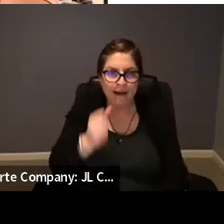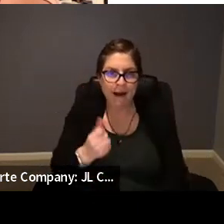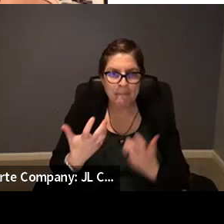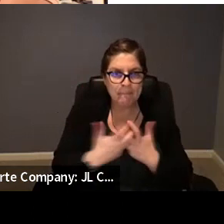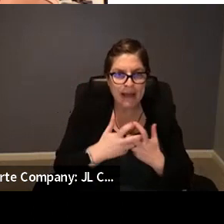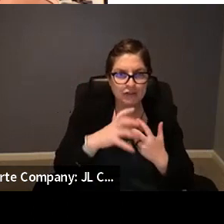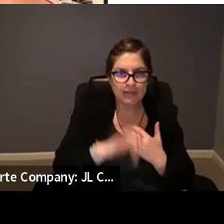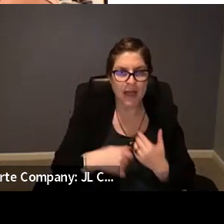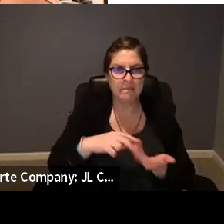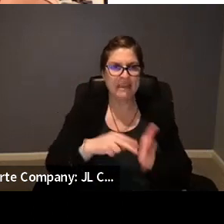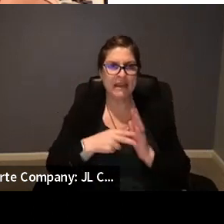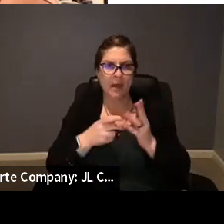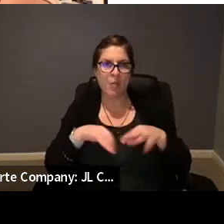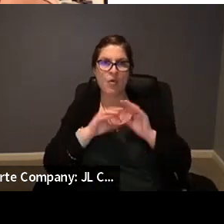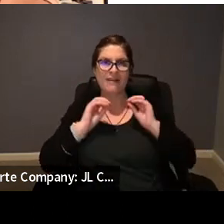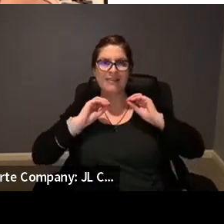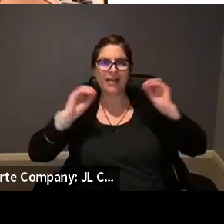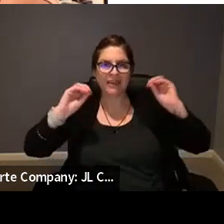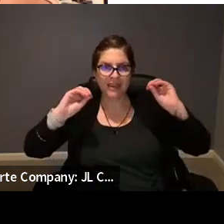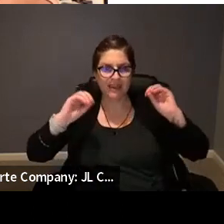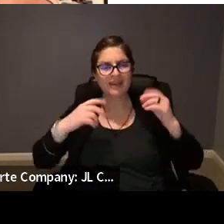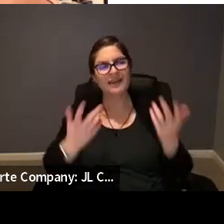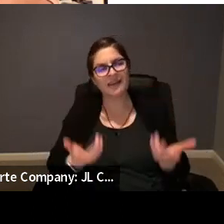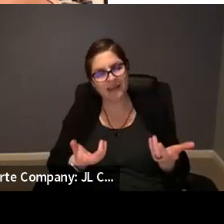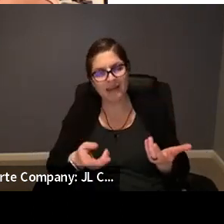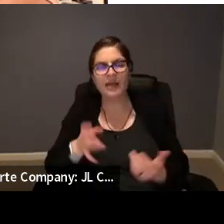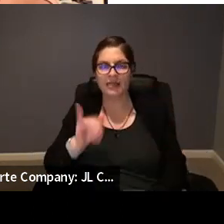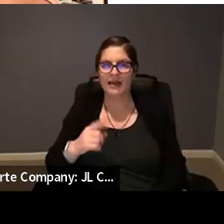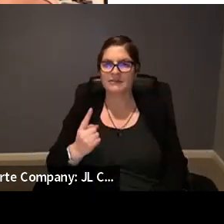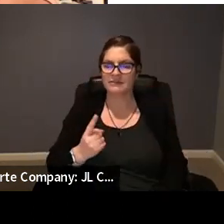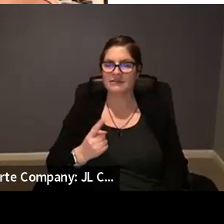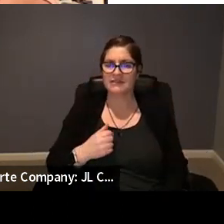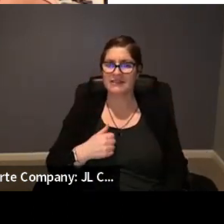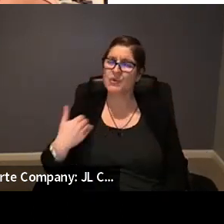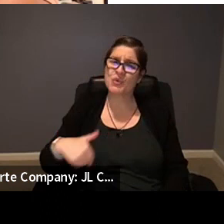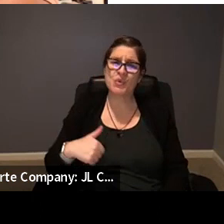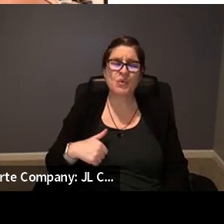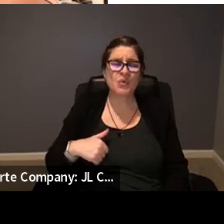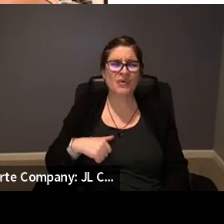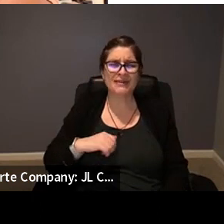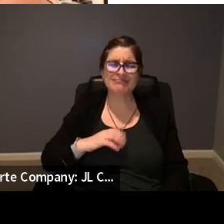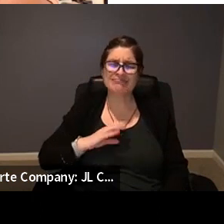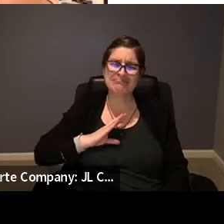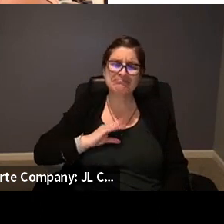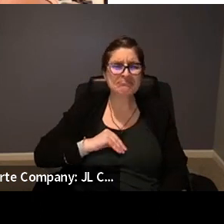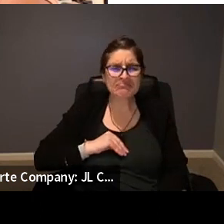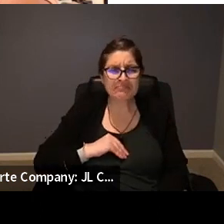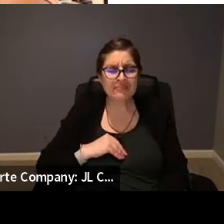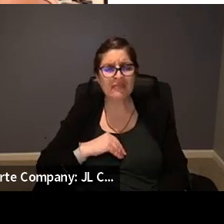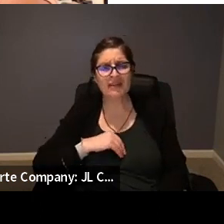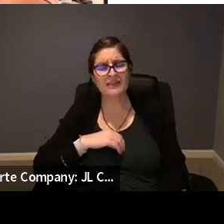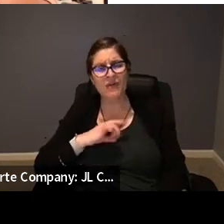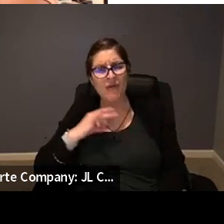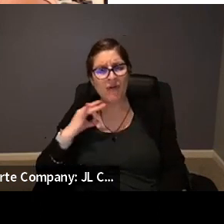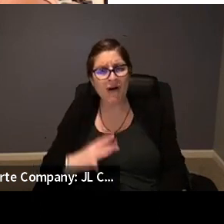any worth at that point. And I think that that is one thing that just kills me, is that there's a, you know, generation of